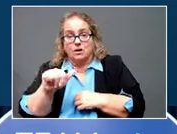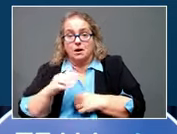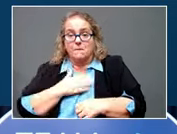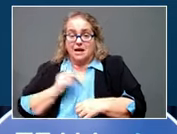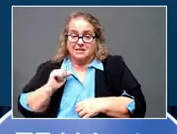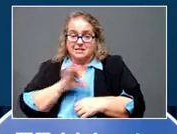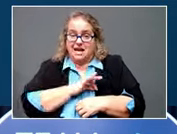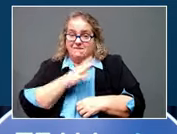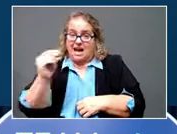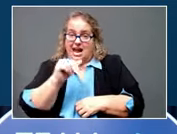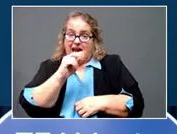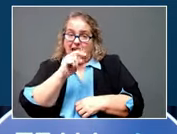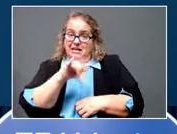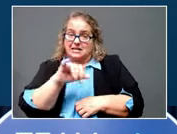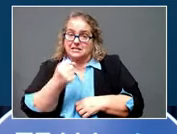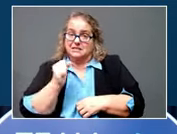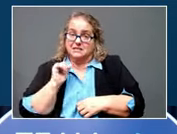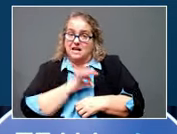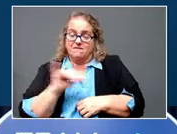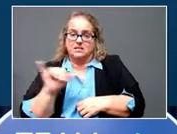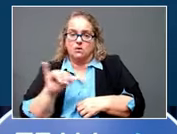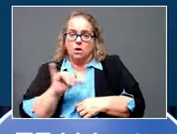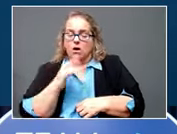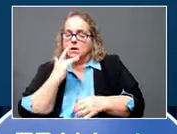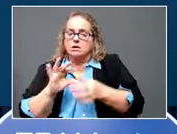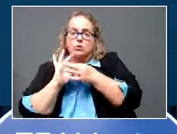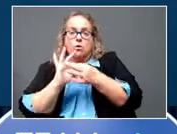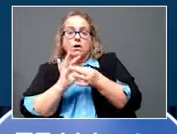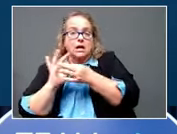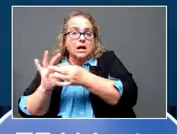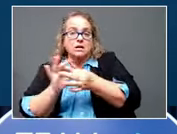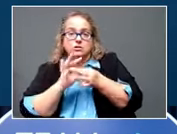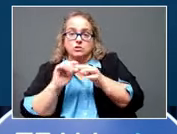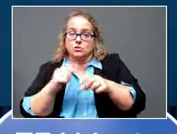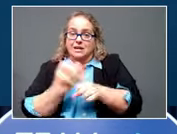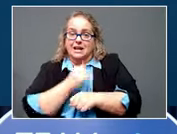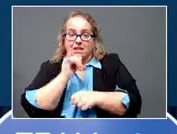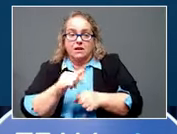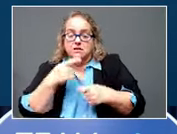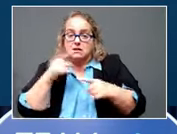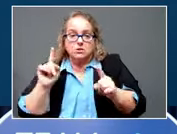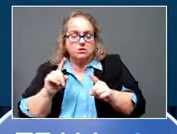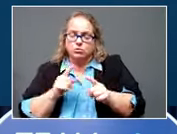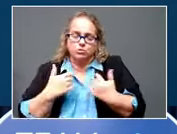this, the coordination to get this accomplished was no small feat. If you, given this